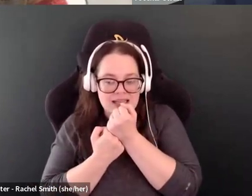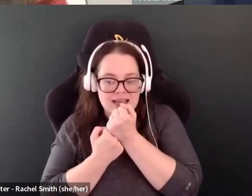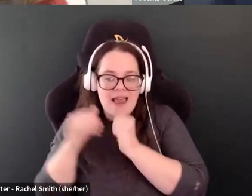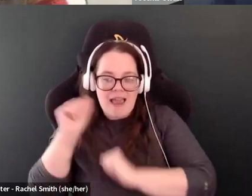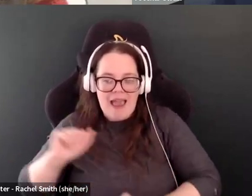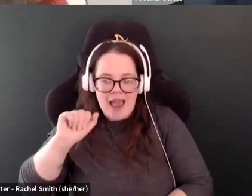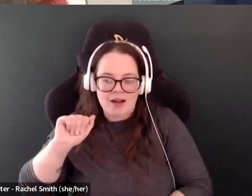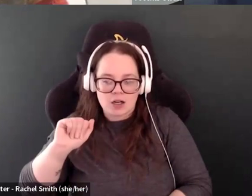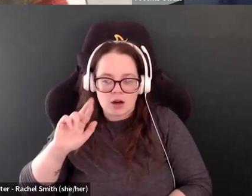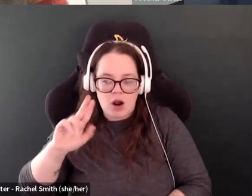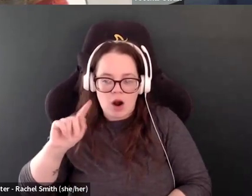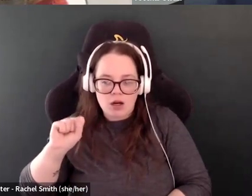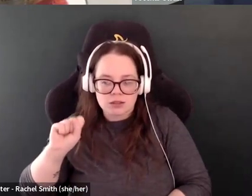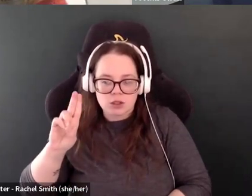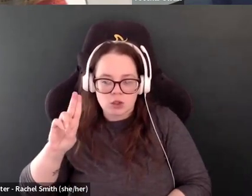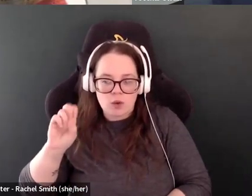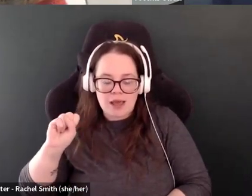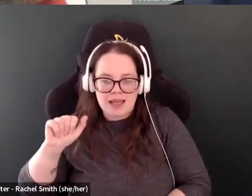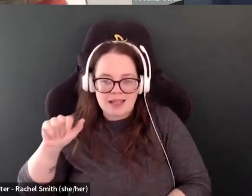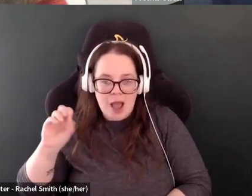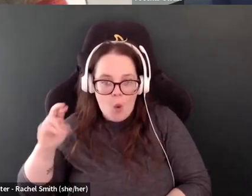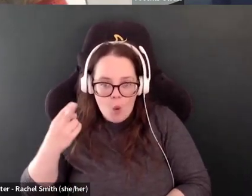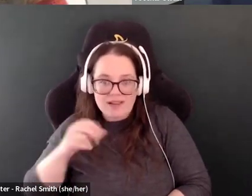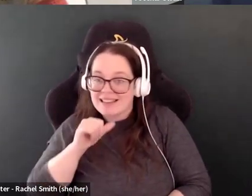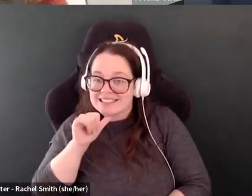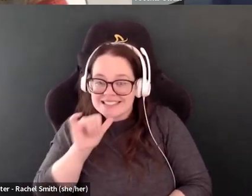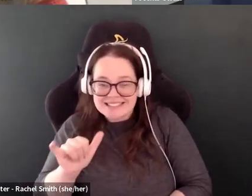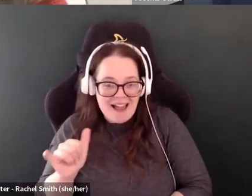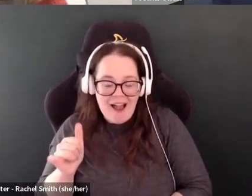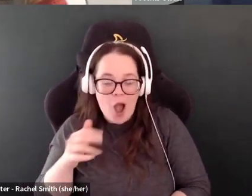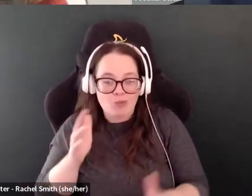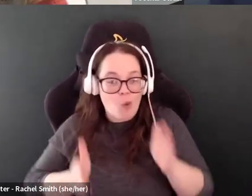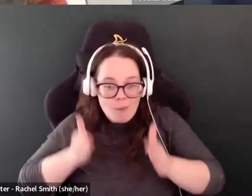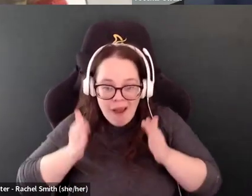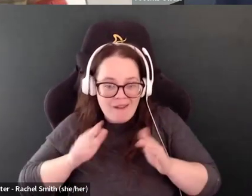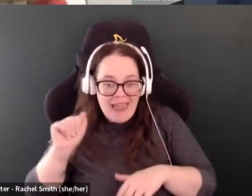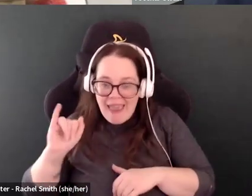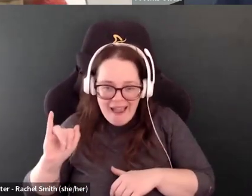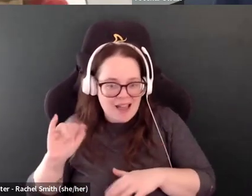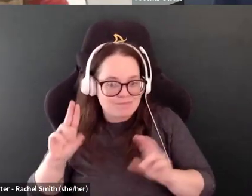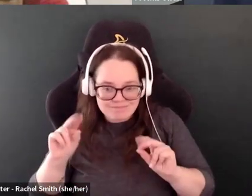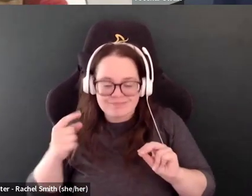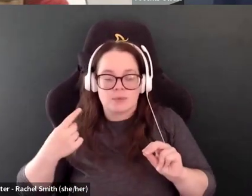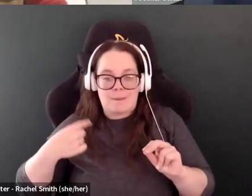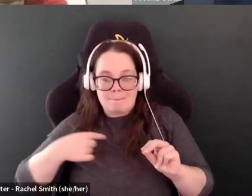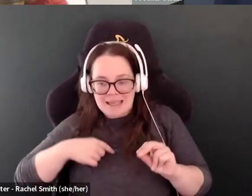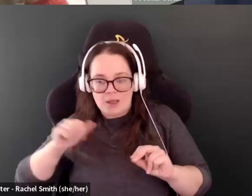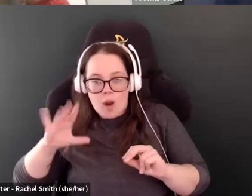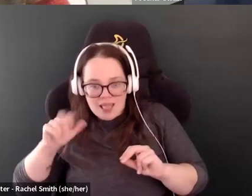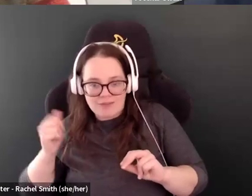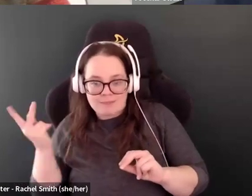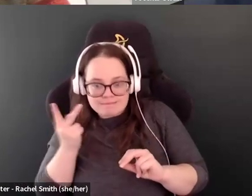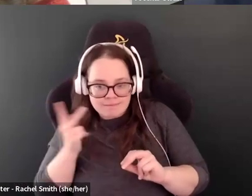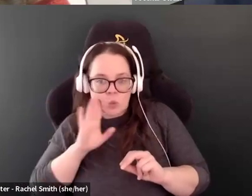artsusa.org. That is not a dummy account. Olivia or I will be the ones responding to you. We want to hear how